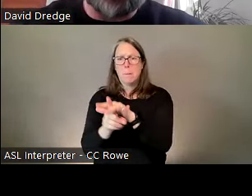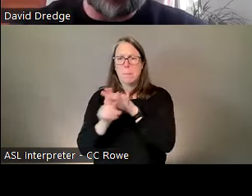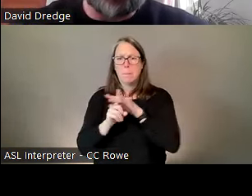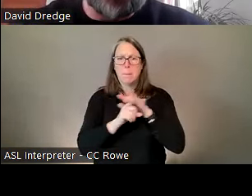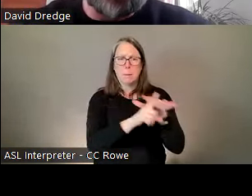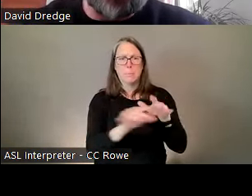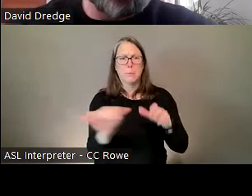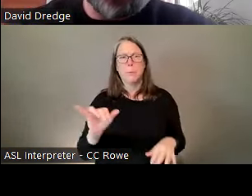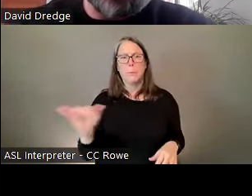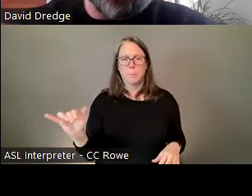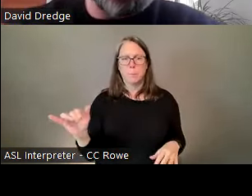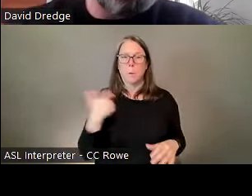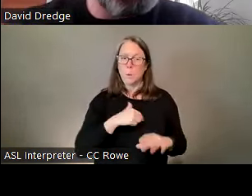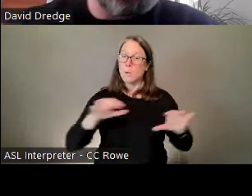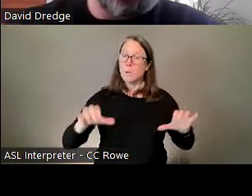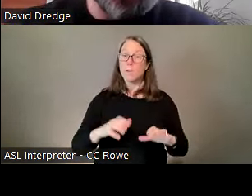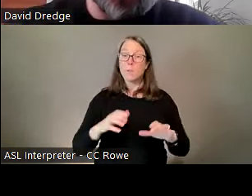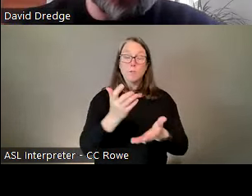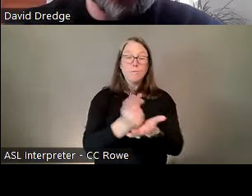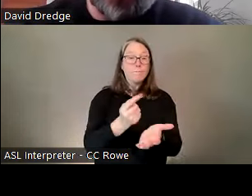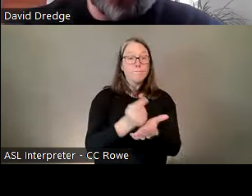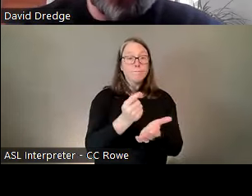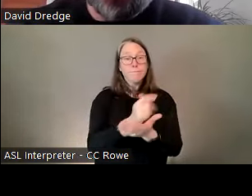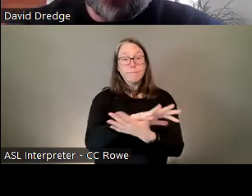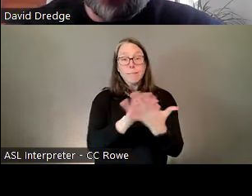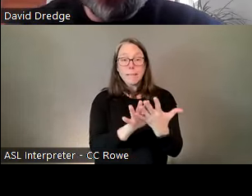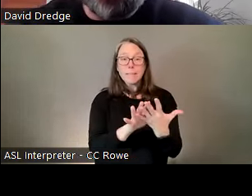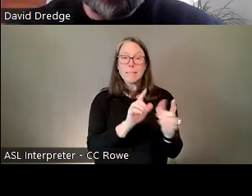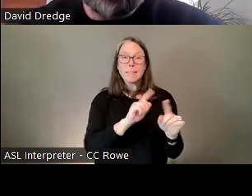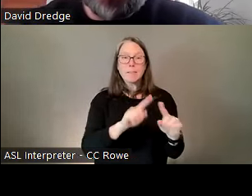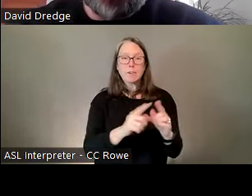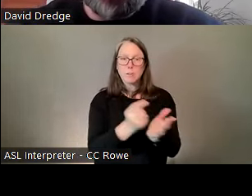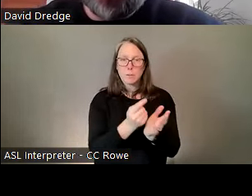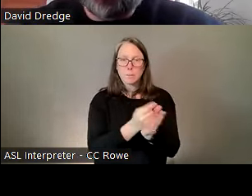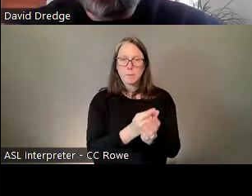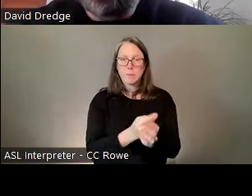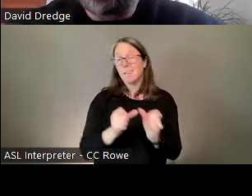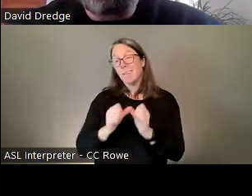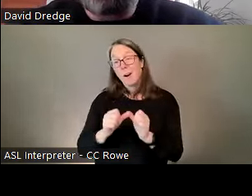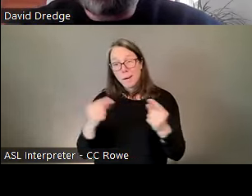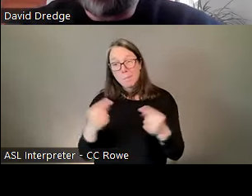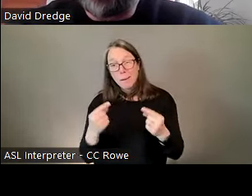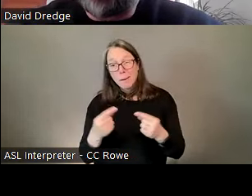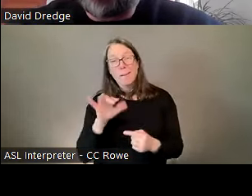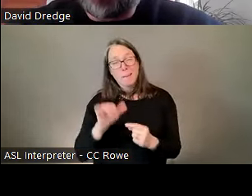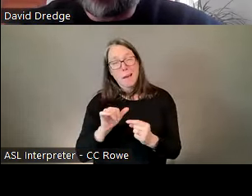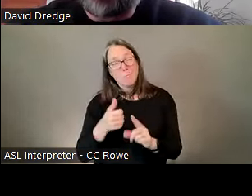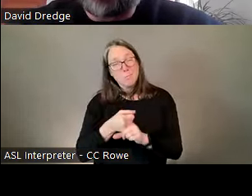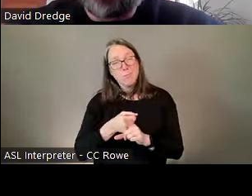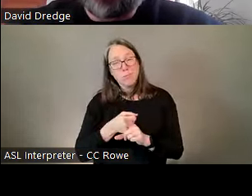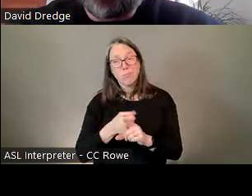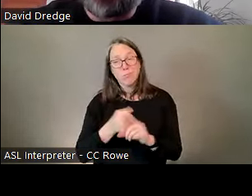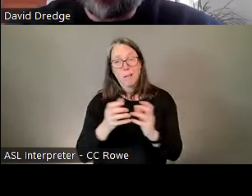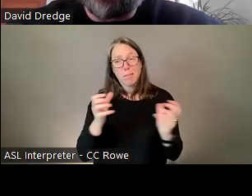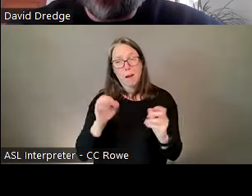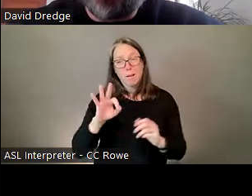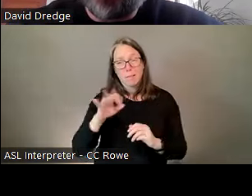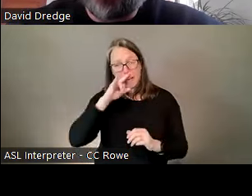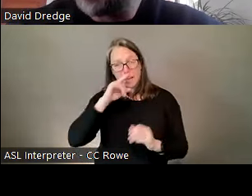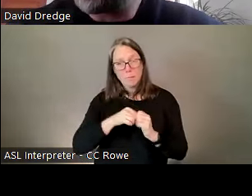And so we do a lot of treatment of the associated symptoms. So chronic pain is one. A lot of the kids who have cerebral palsy